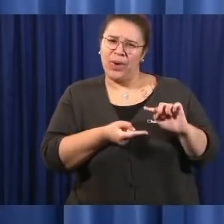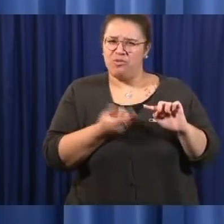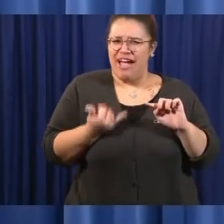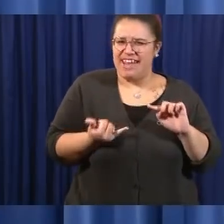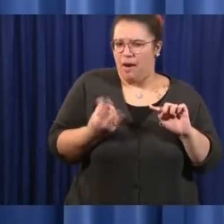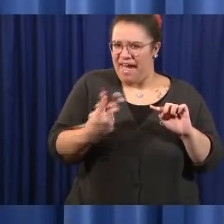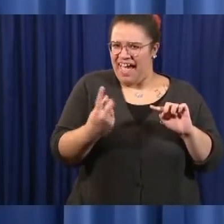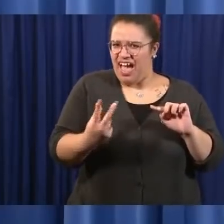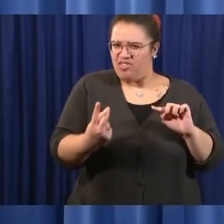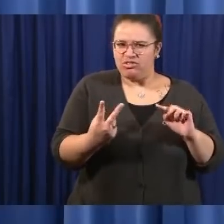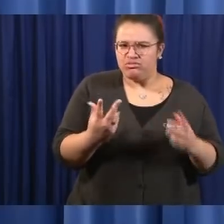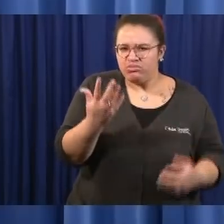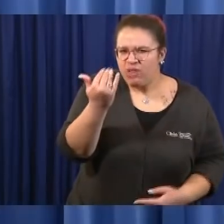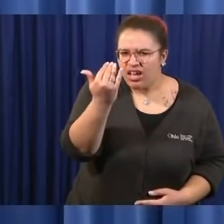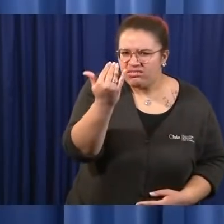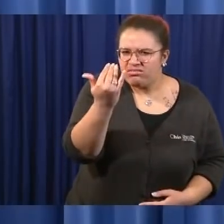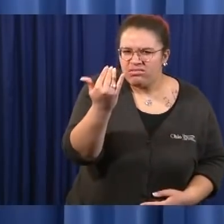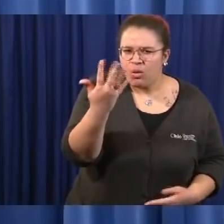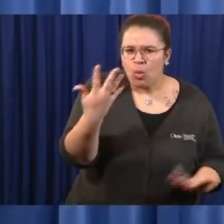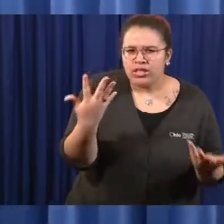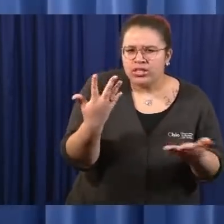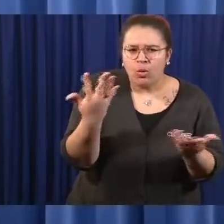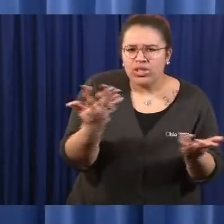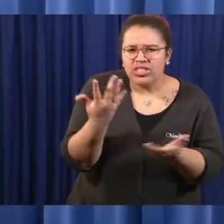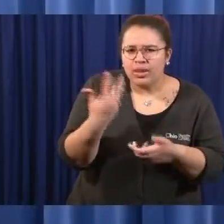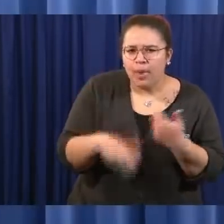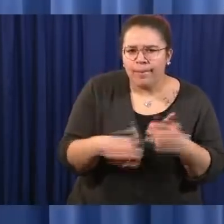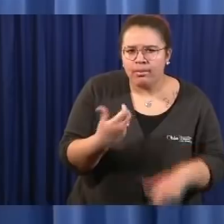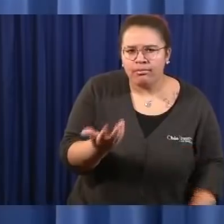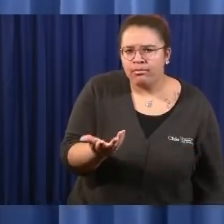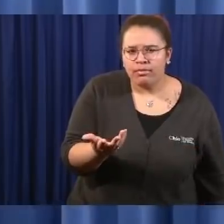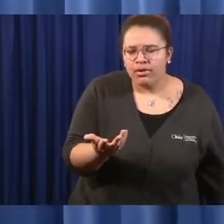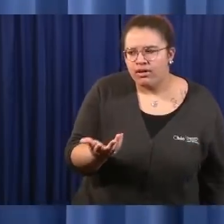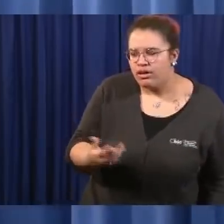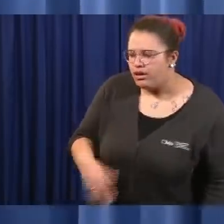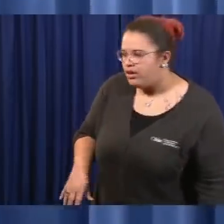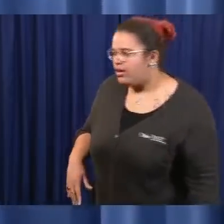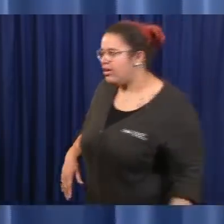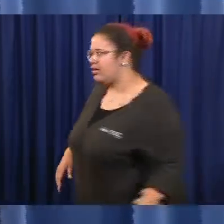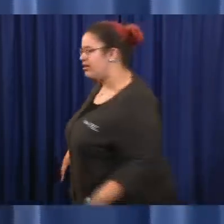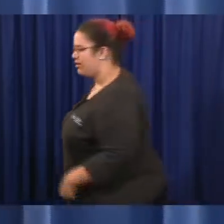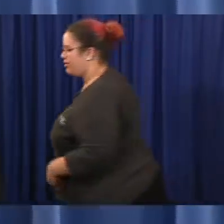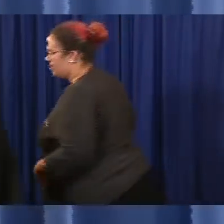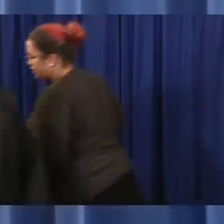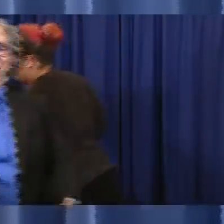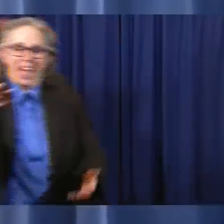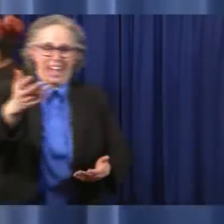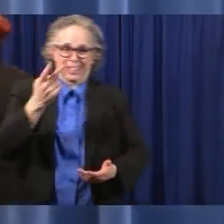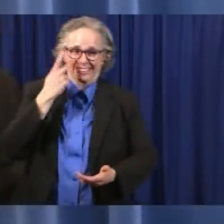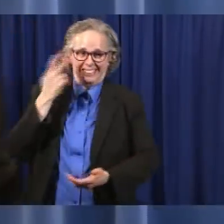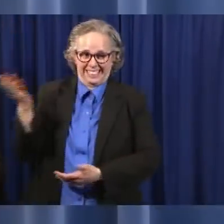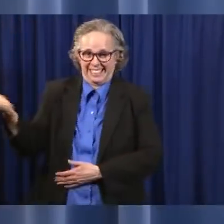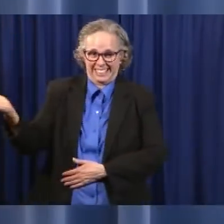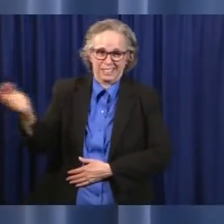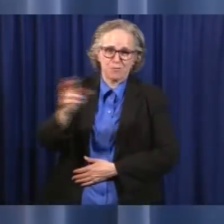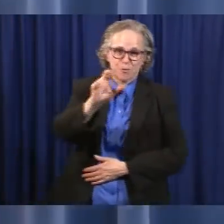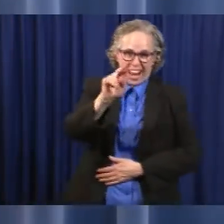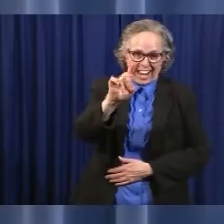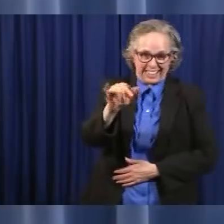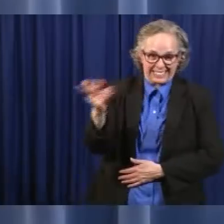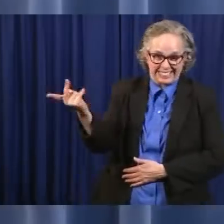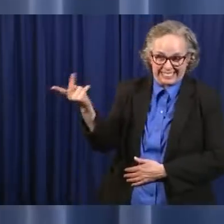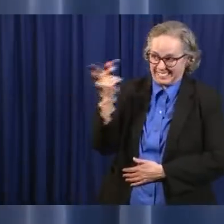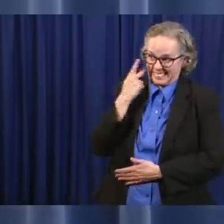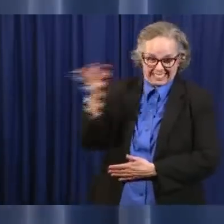Well, Randy, here's the chart, my friend. We're going up every single week. This is not just